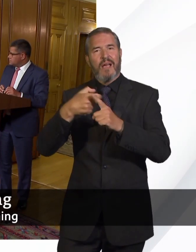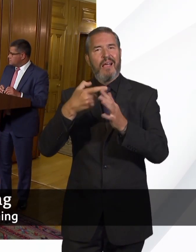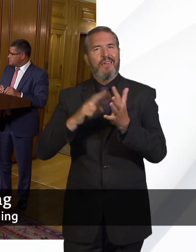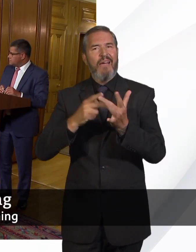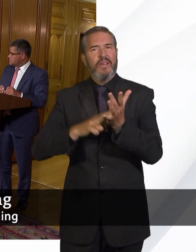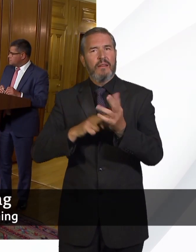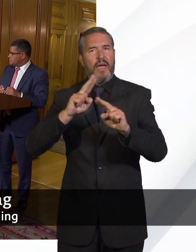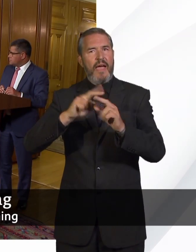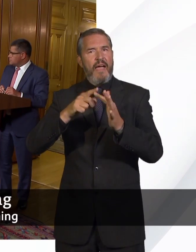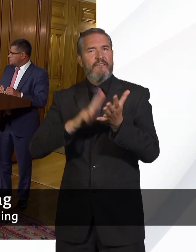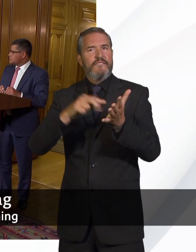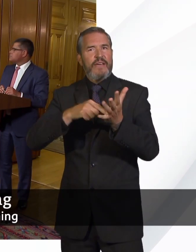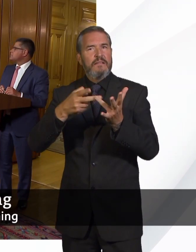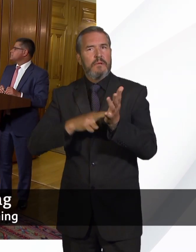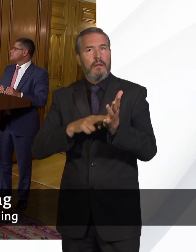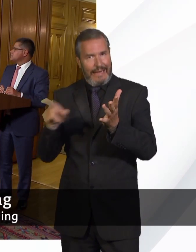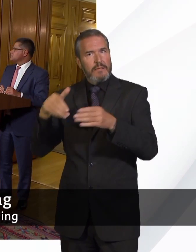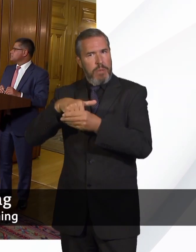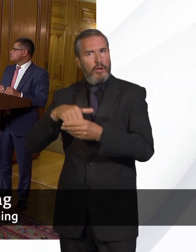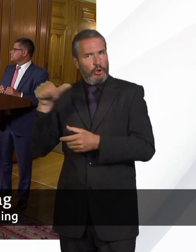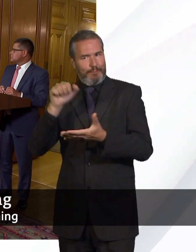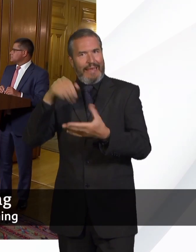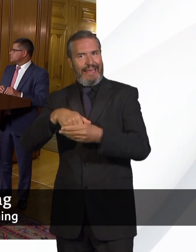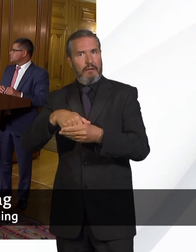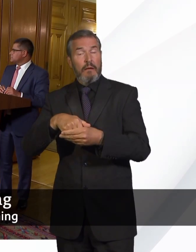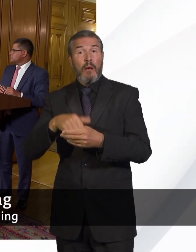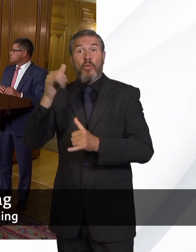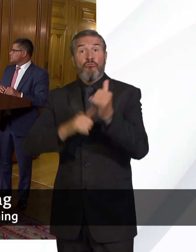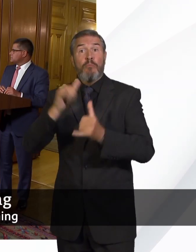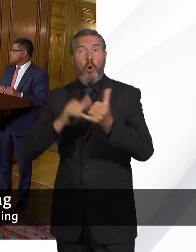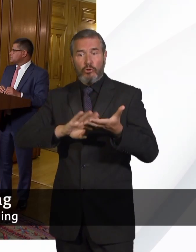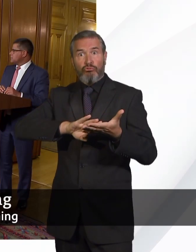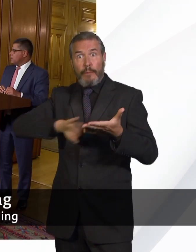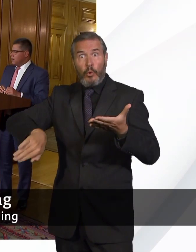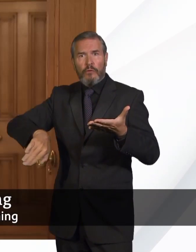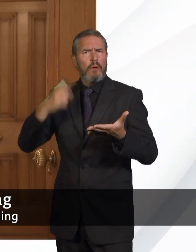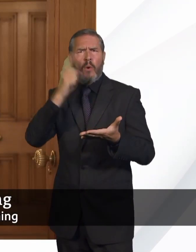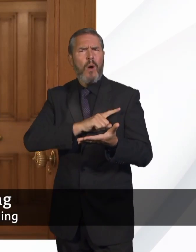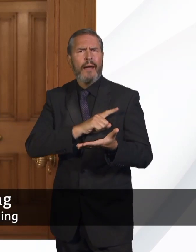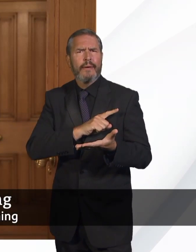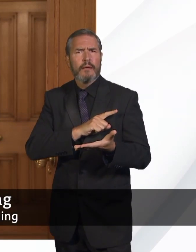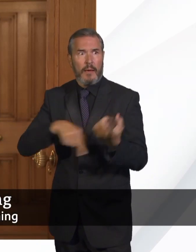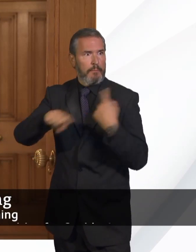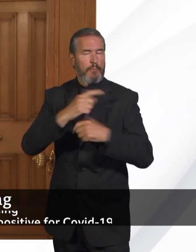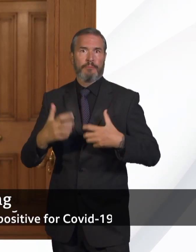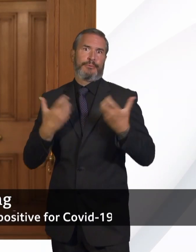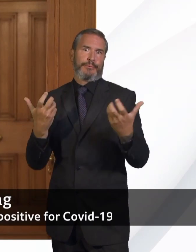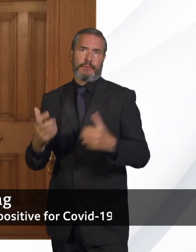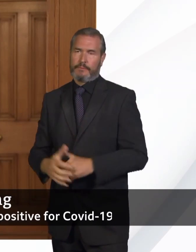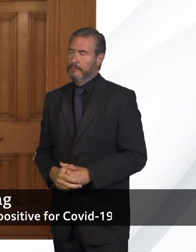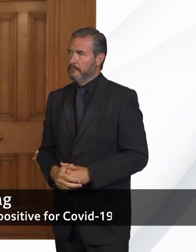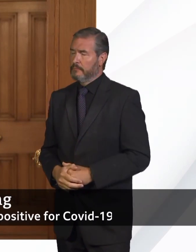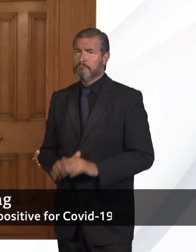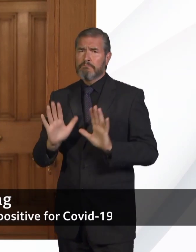And that's the bit that is missing, and that is the bit that has dismayed the many contributors. What I say, I think the report